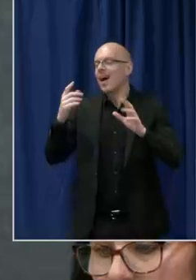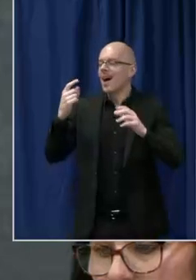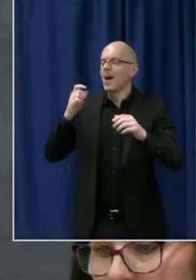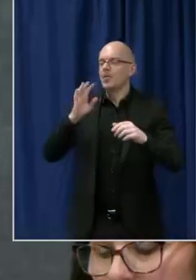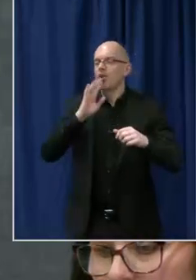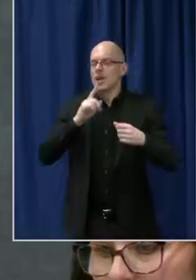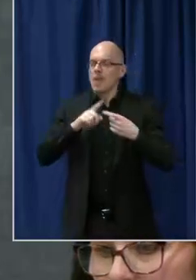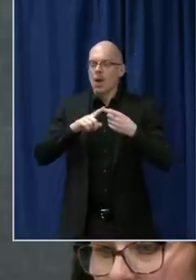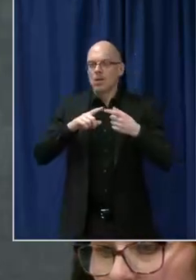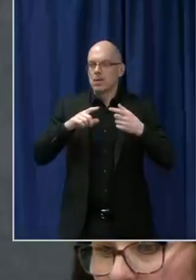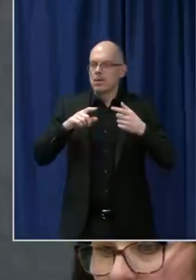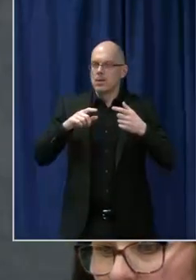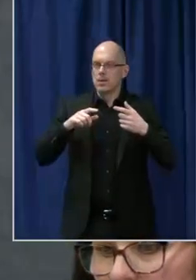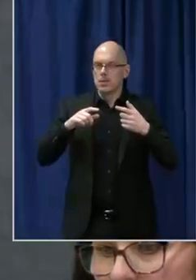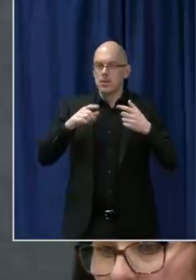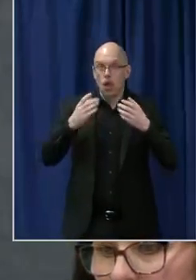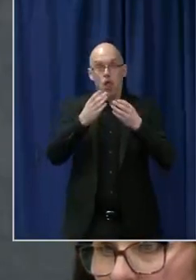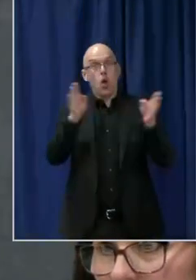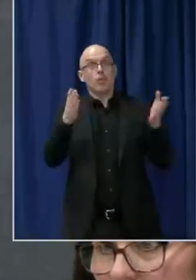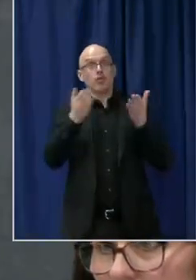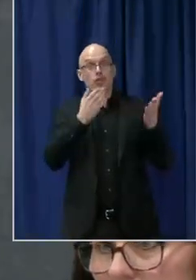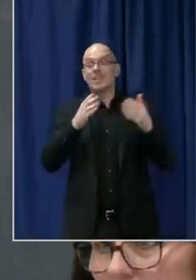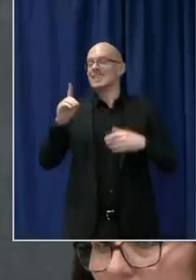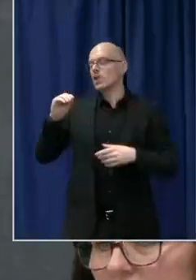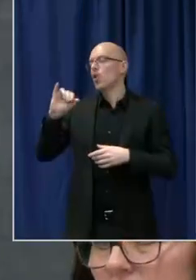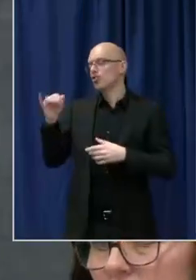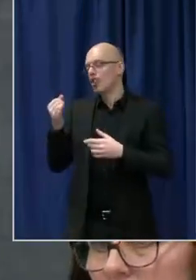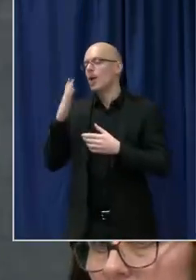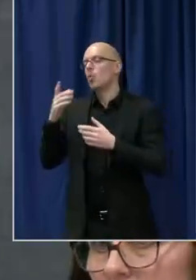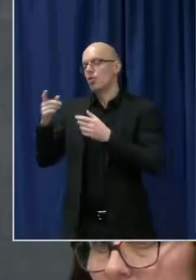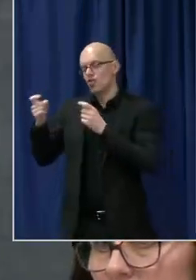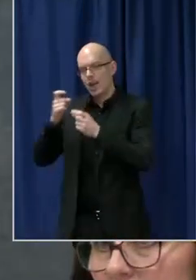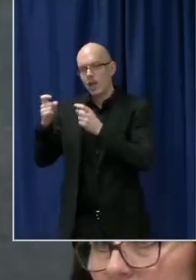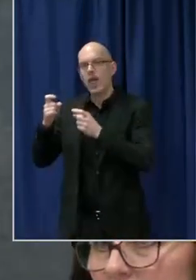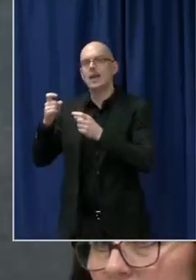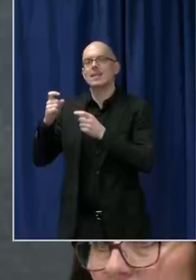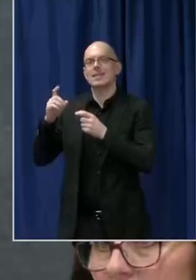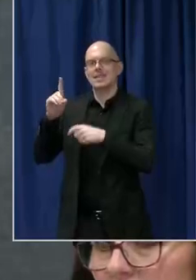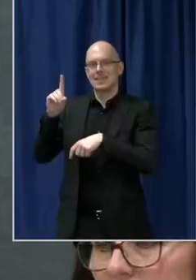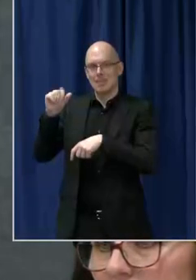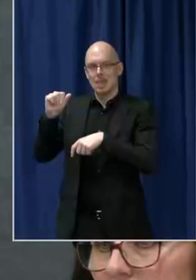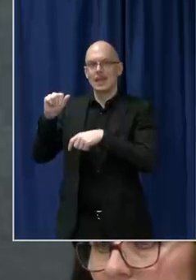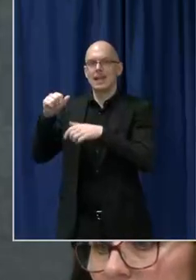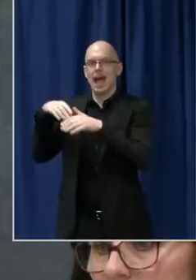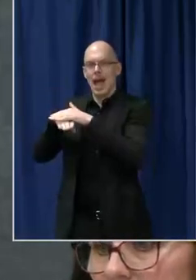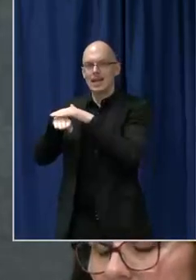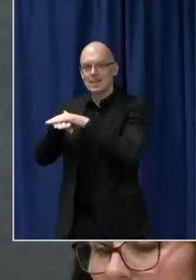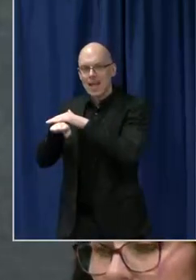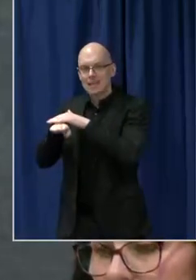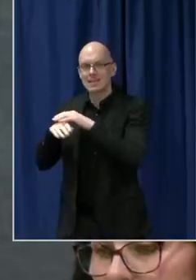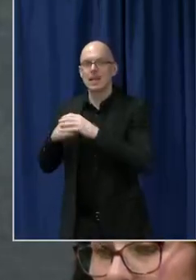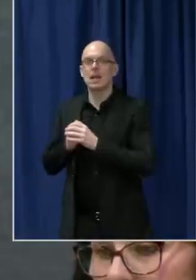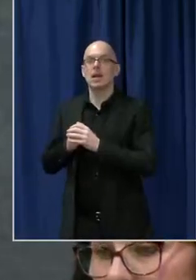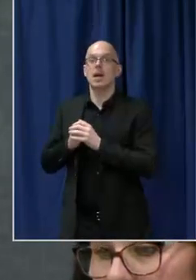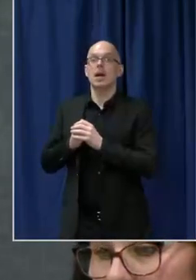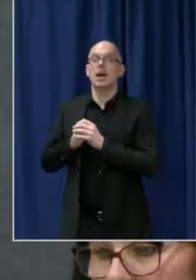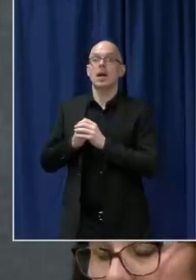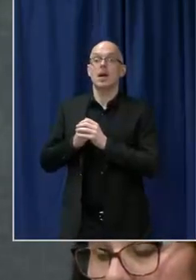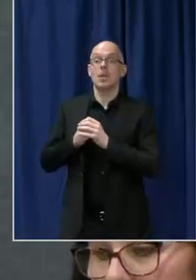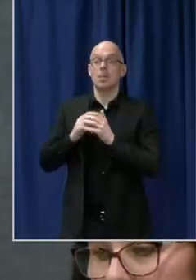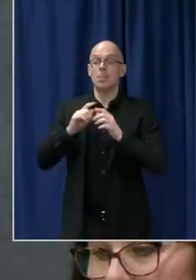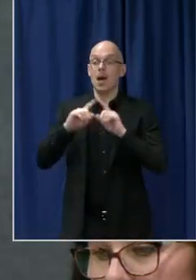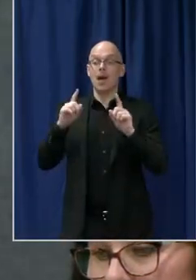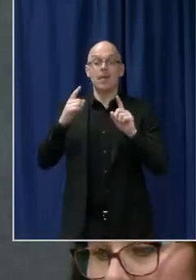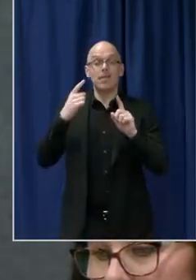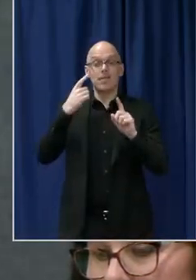going to regulate the disability access. In terms of, it's going to vary locally what resources those